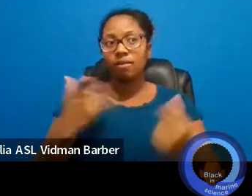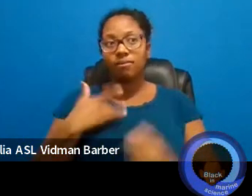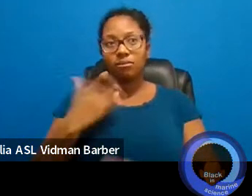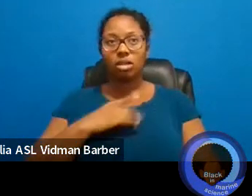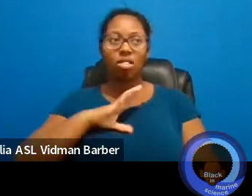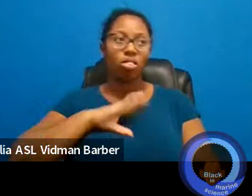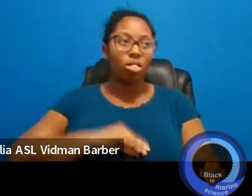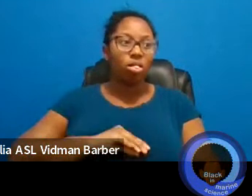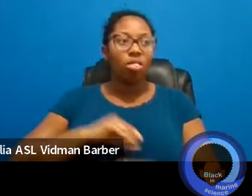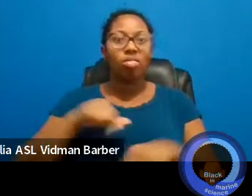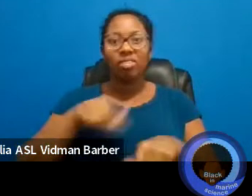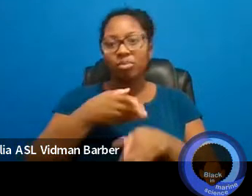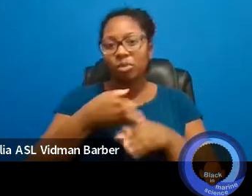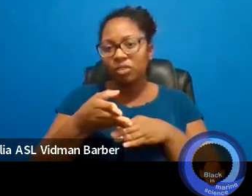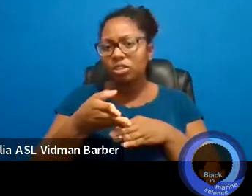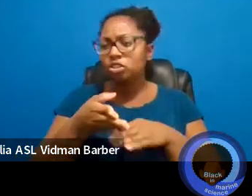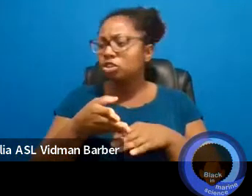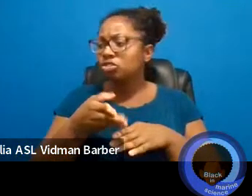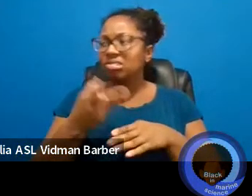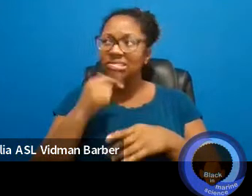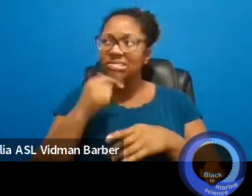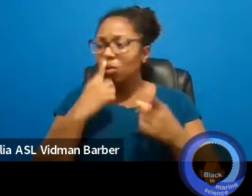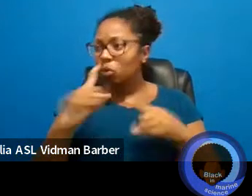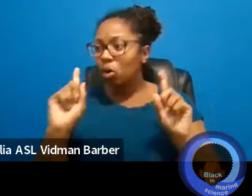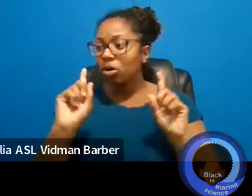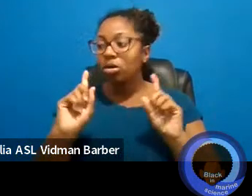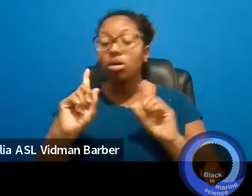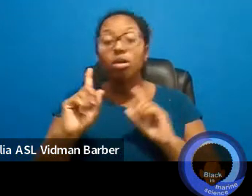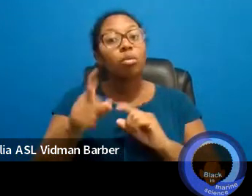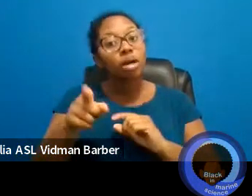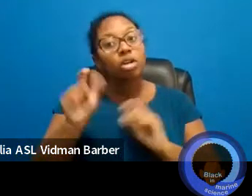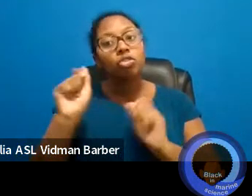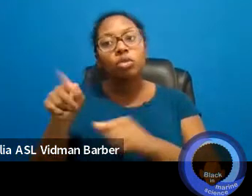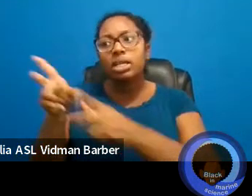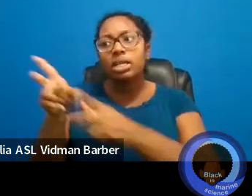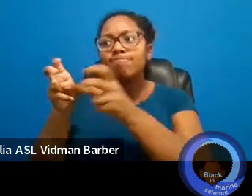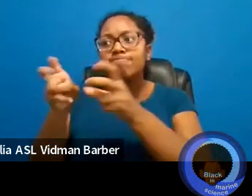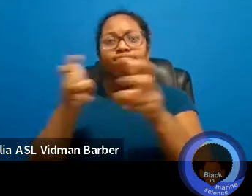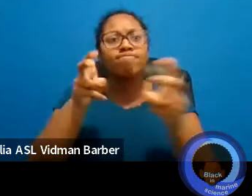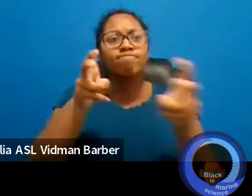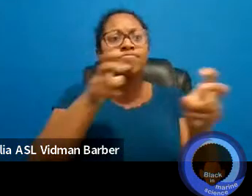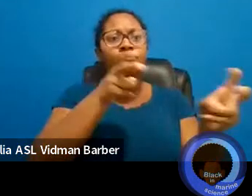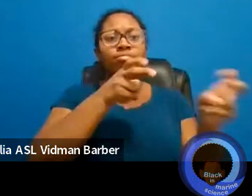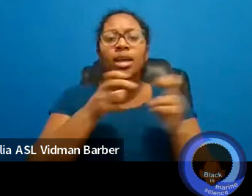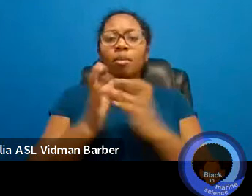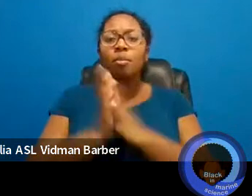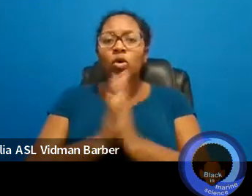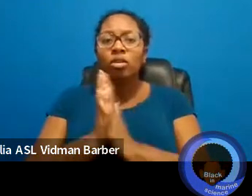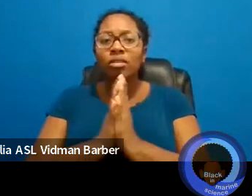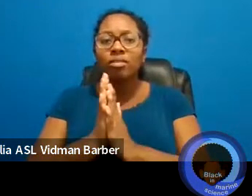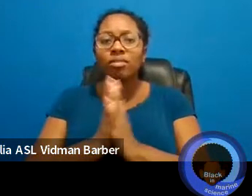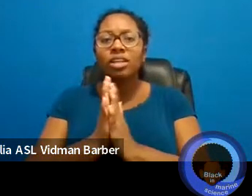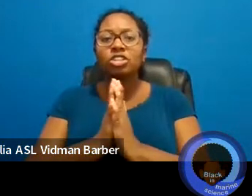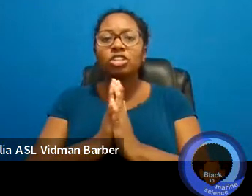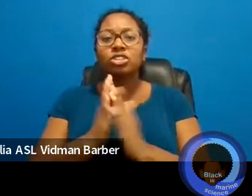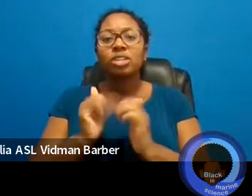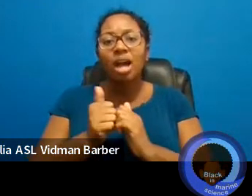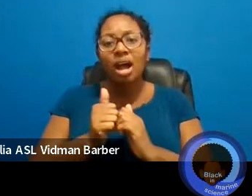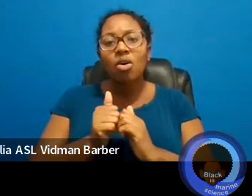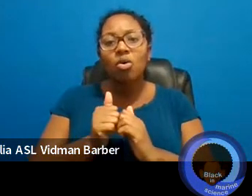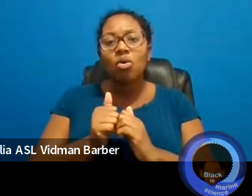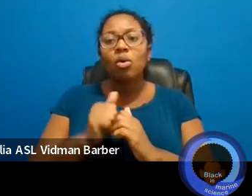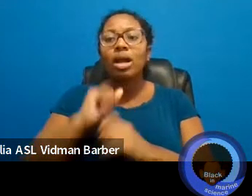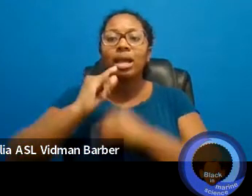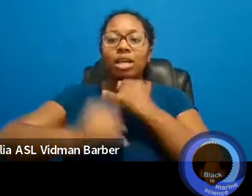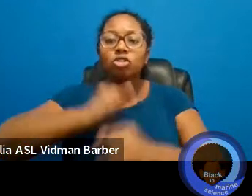eat. But I think you can get true motivation from international collaboration. International collaboration brings